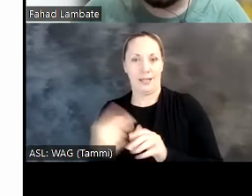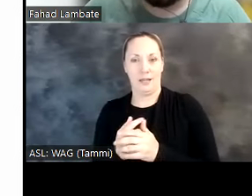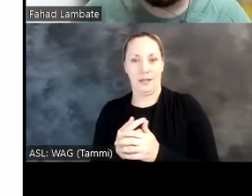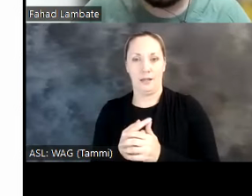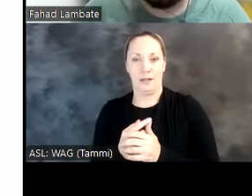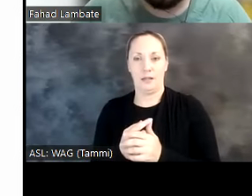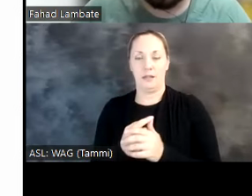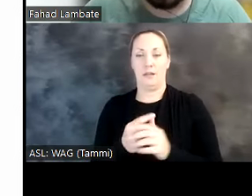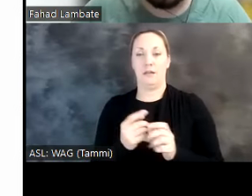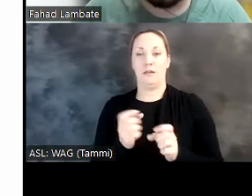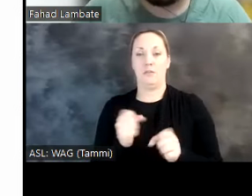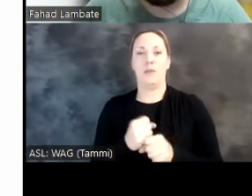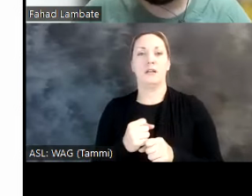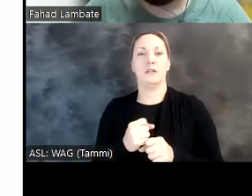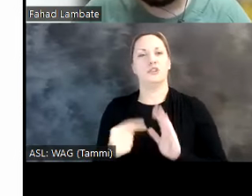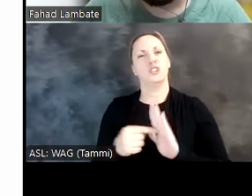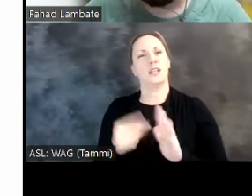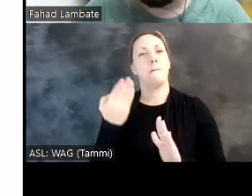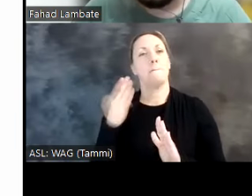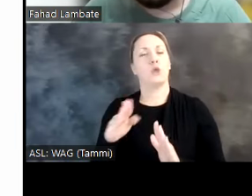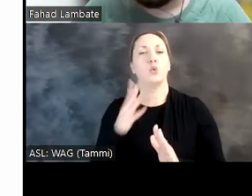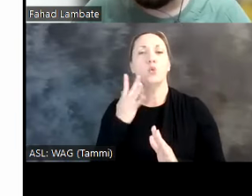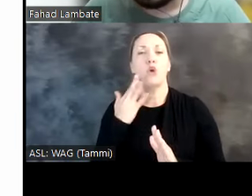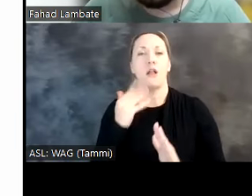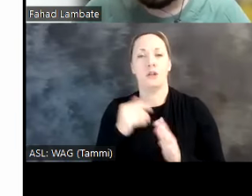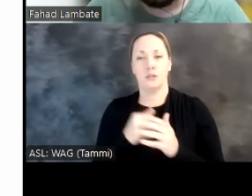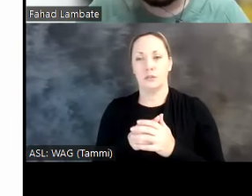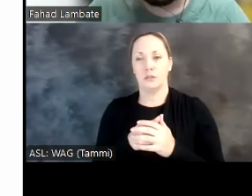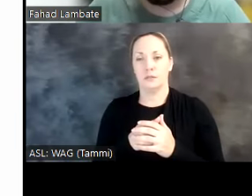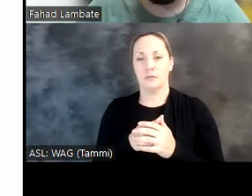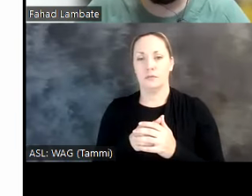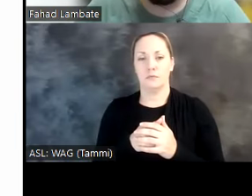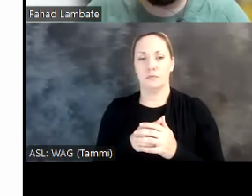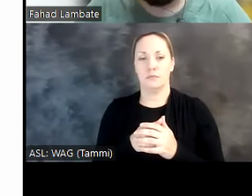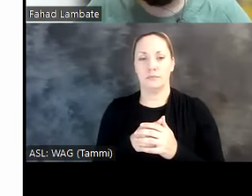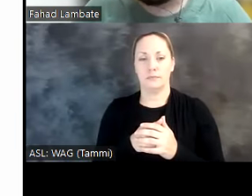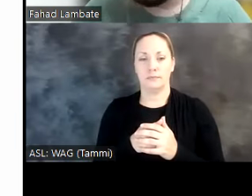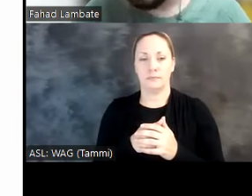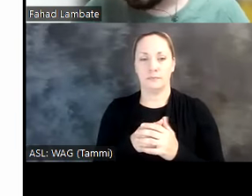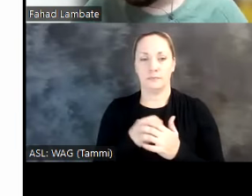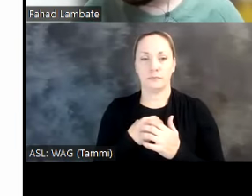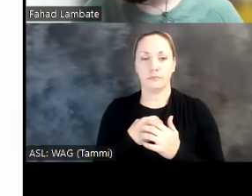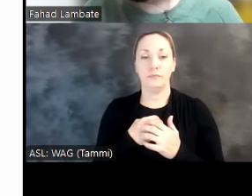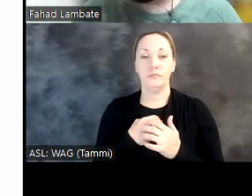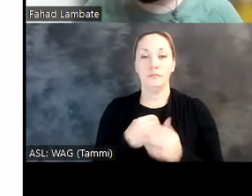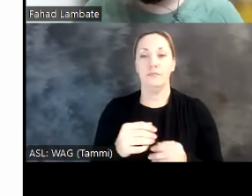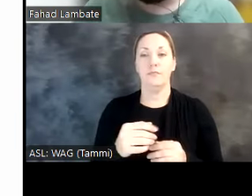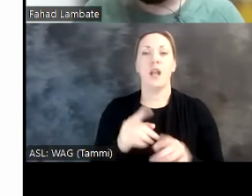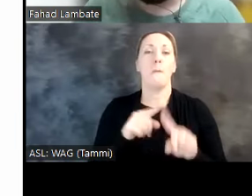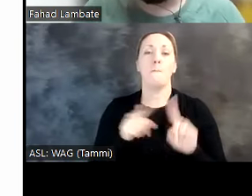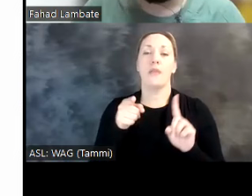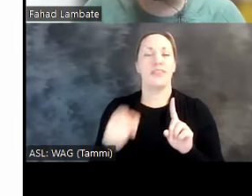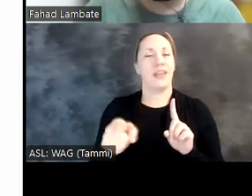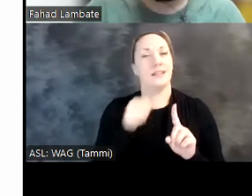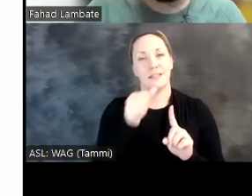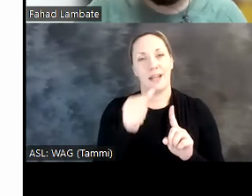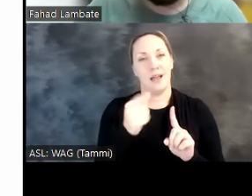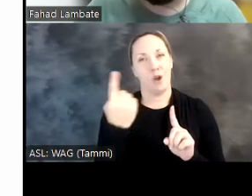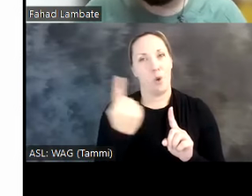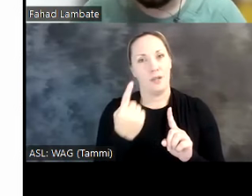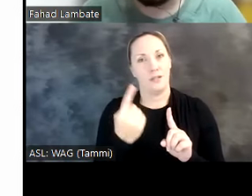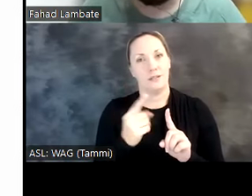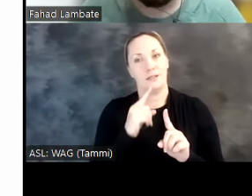that blue color. So it's quite evidently visible in this case. But this is not necessarily the case in actual